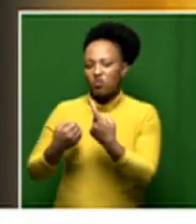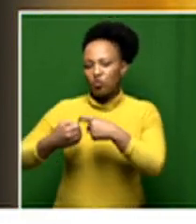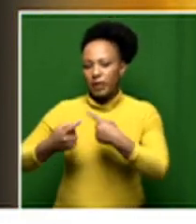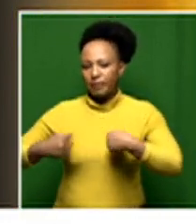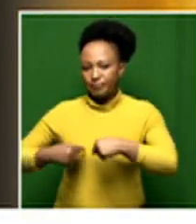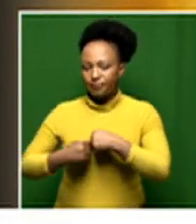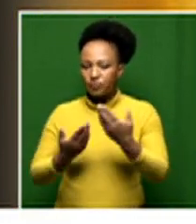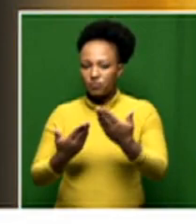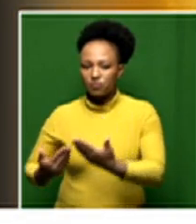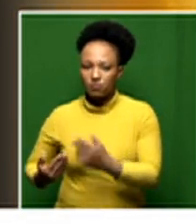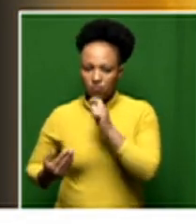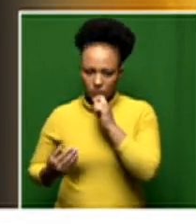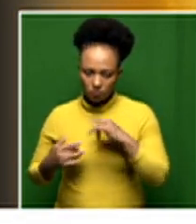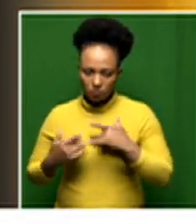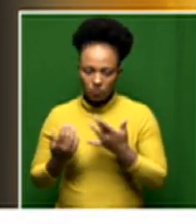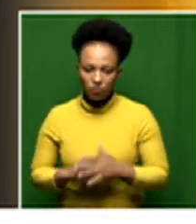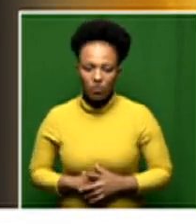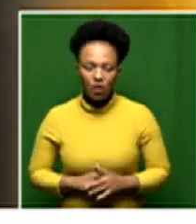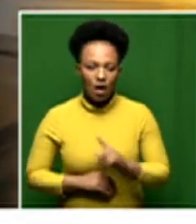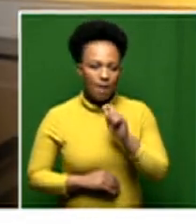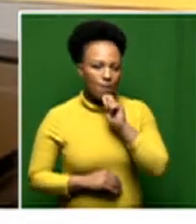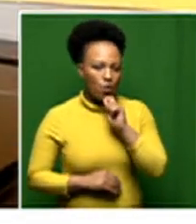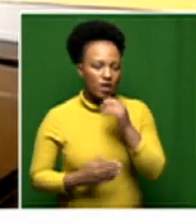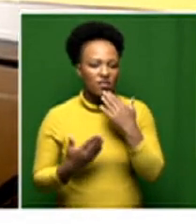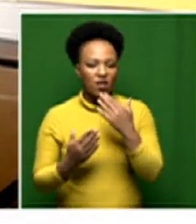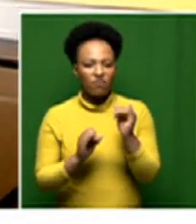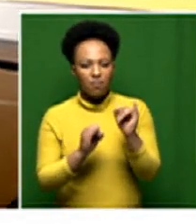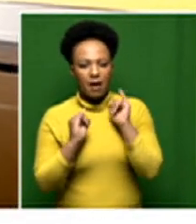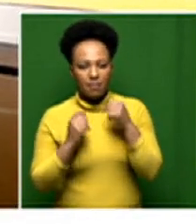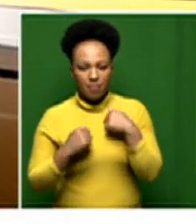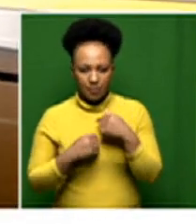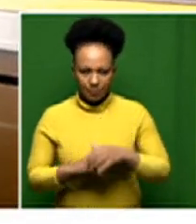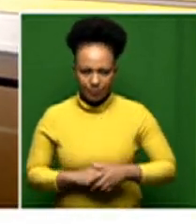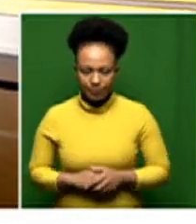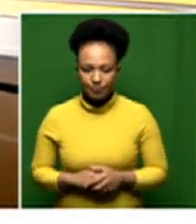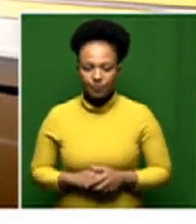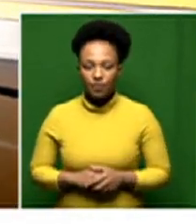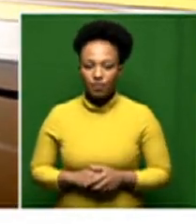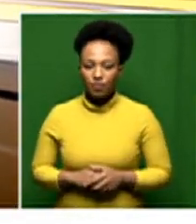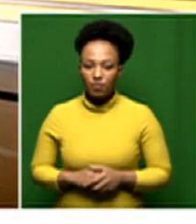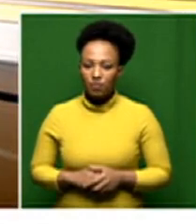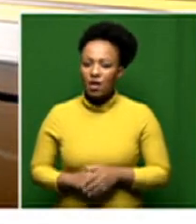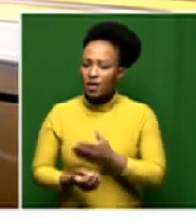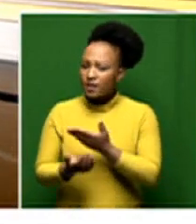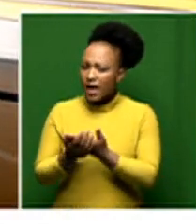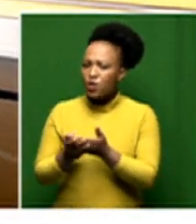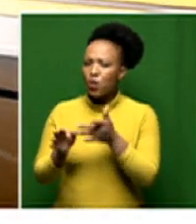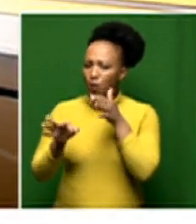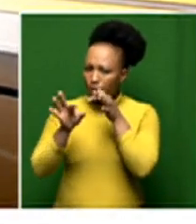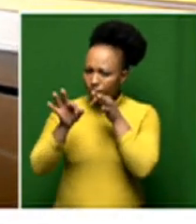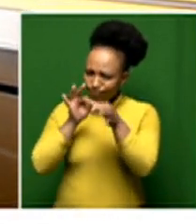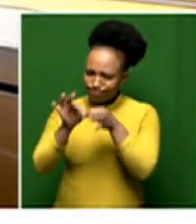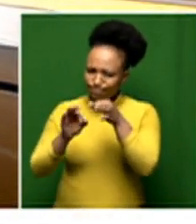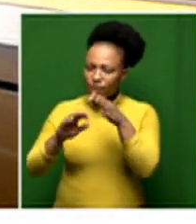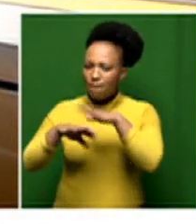Live. Good morning, and thanks for having me. Now, would you be in a position to give us a more detailed and